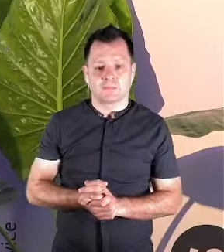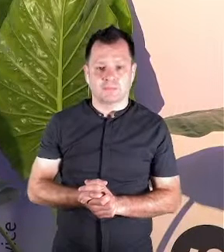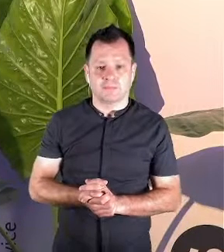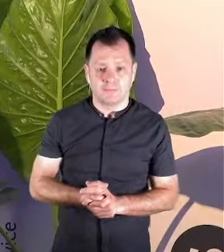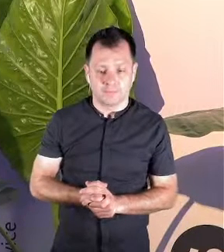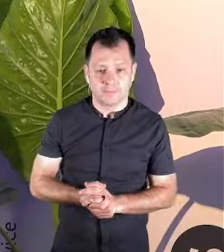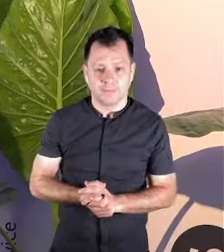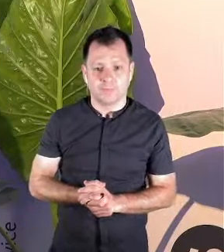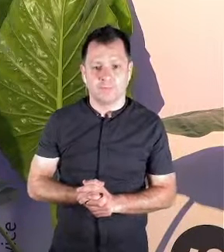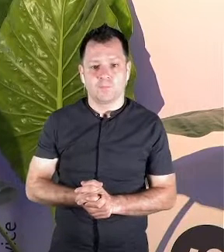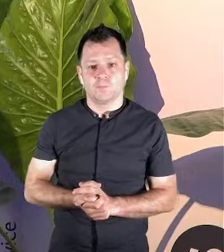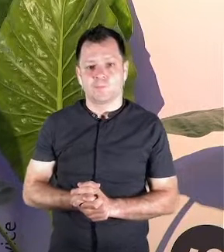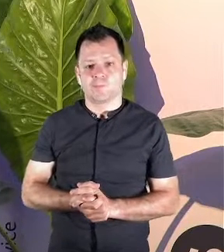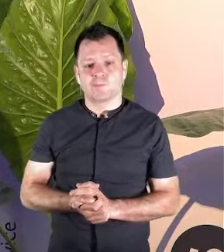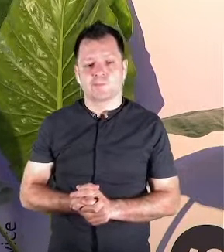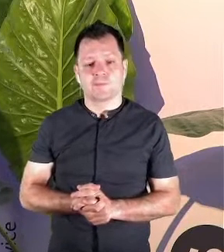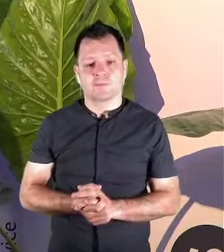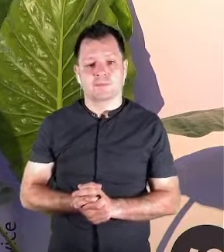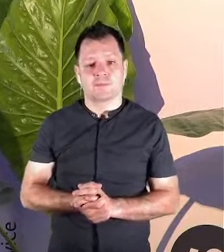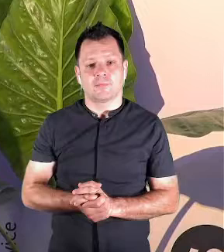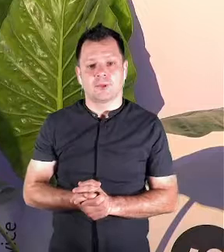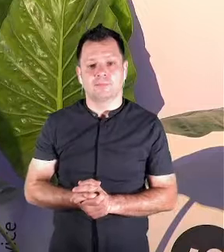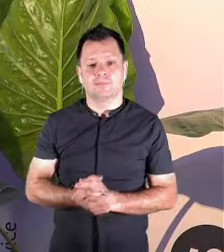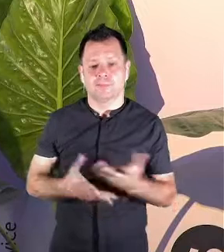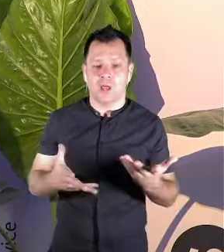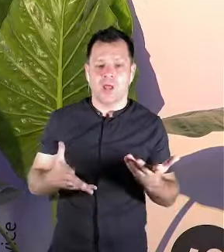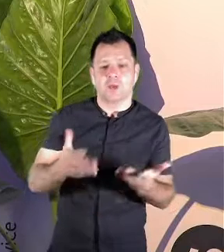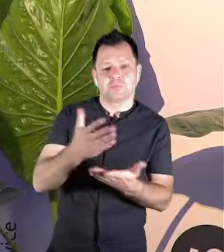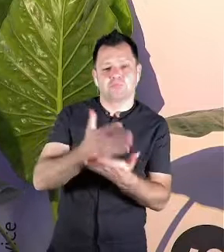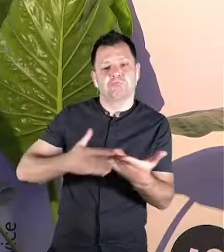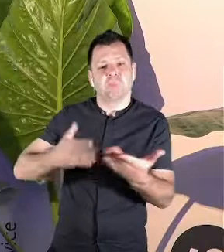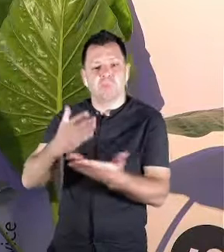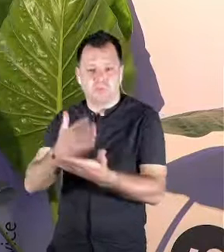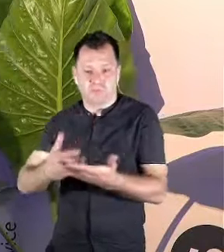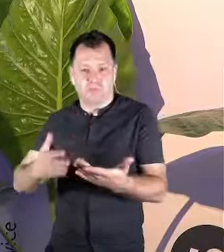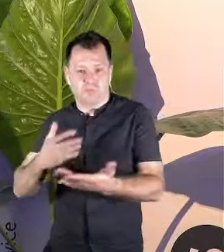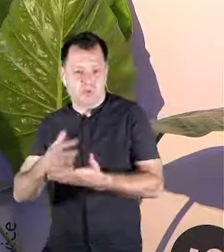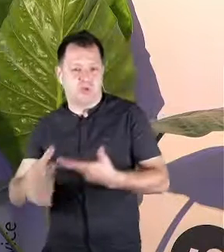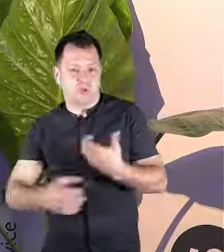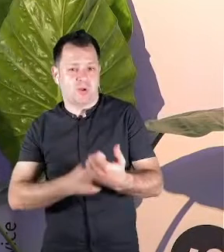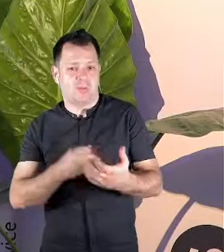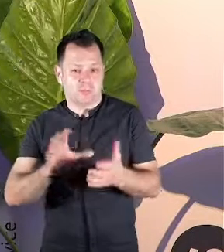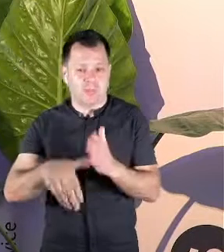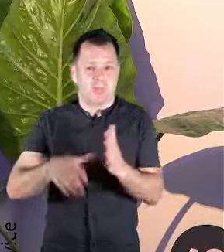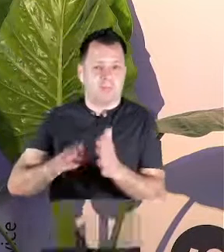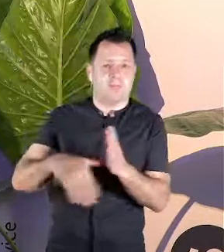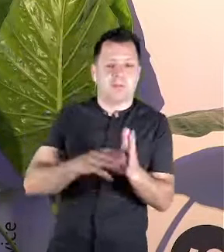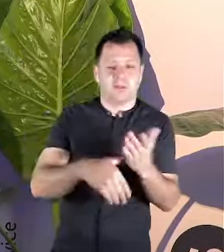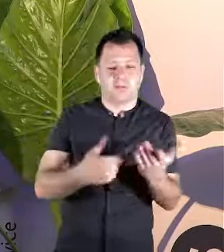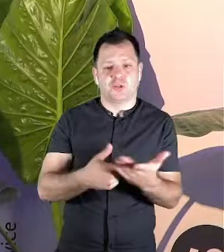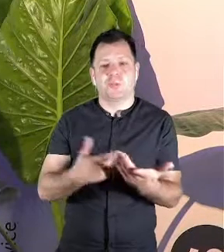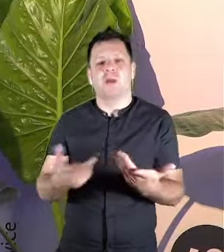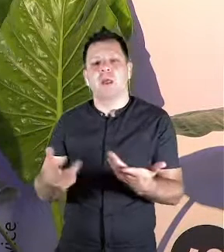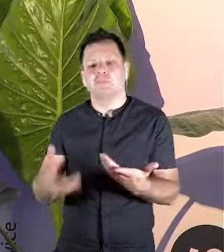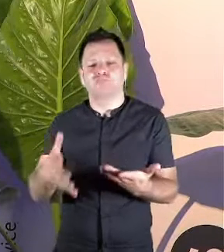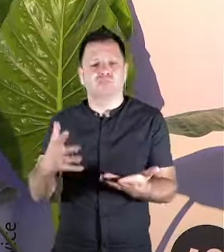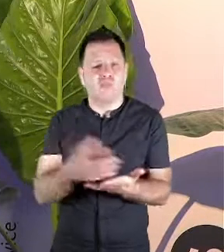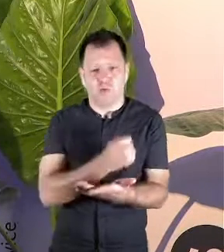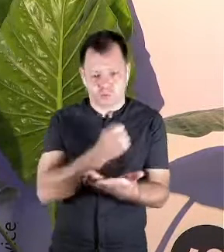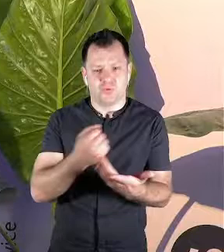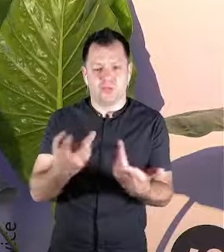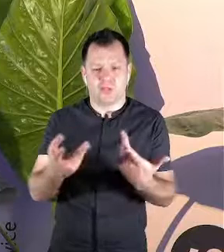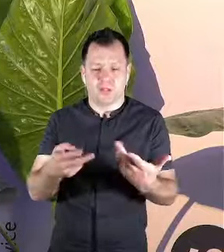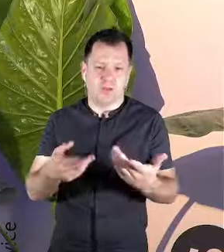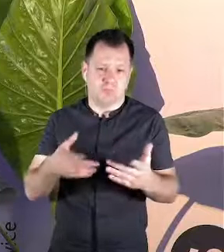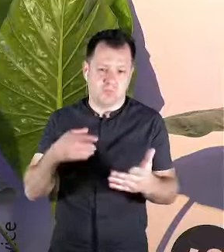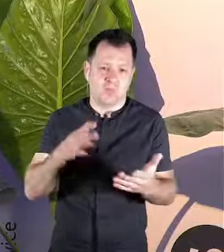that we should be careful while using the concrete and asphalt in our cities. And I need to say that it